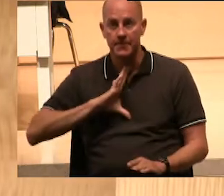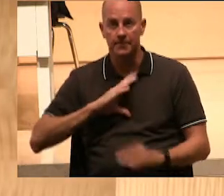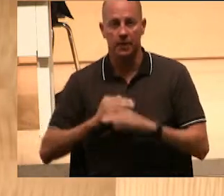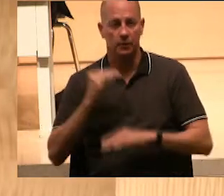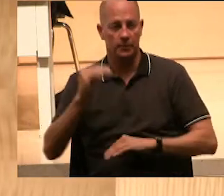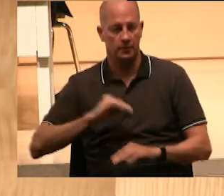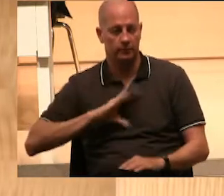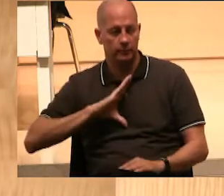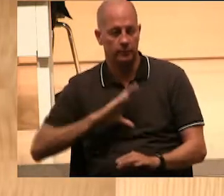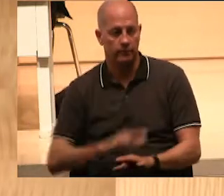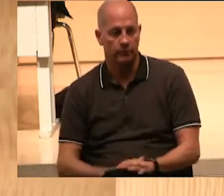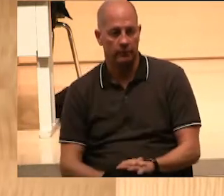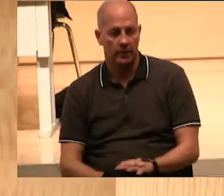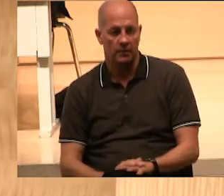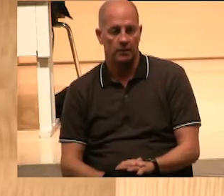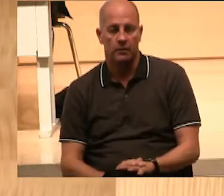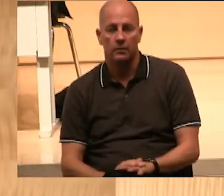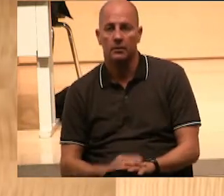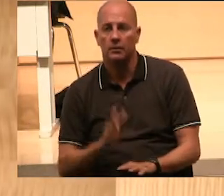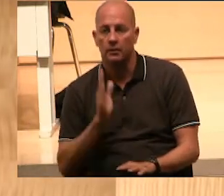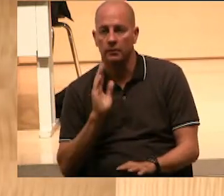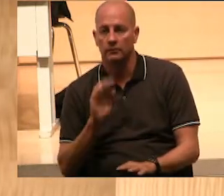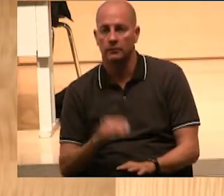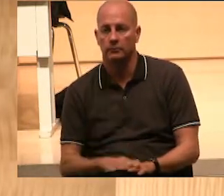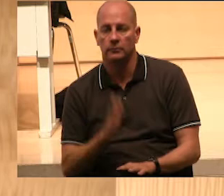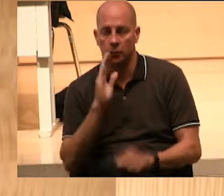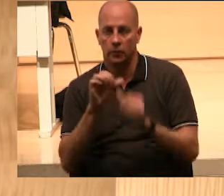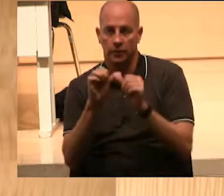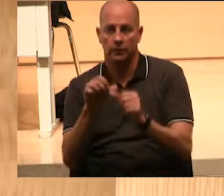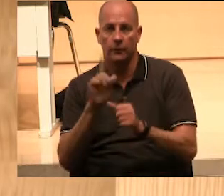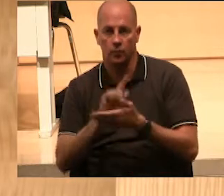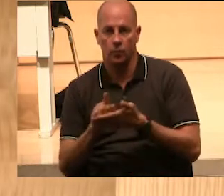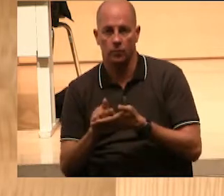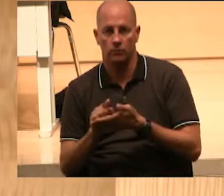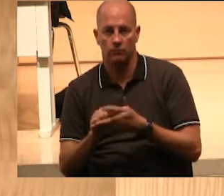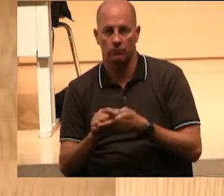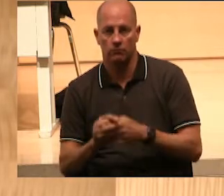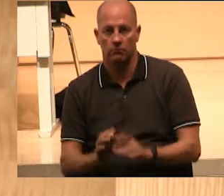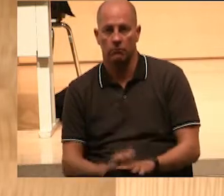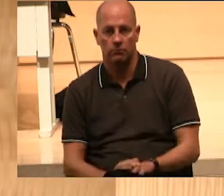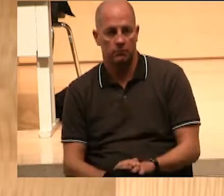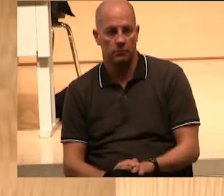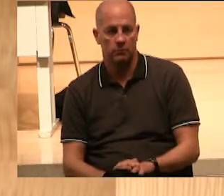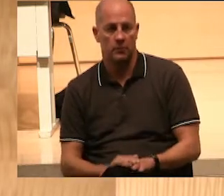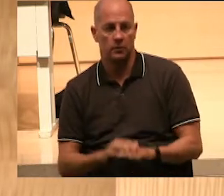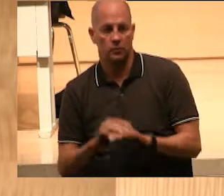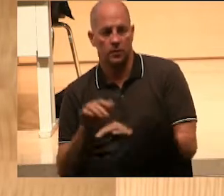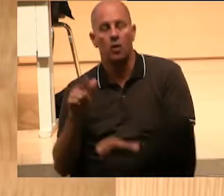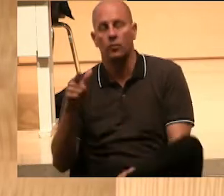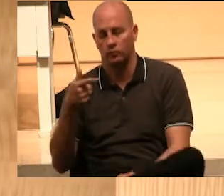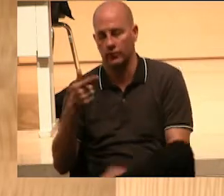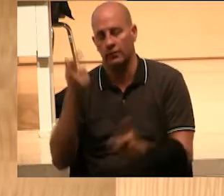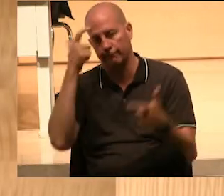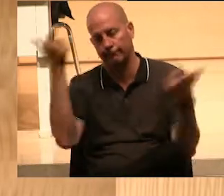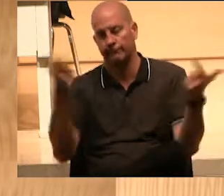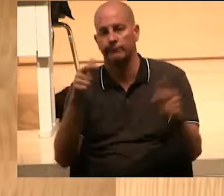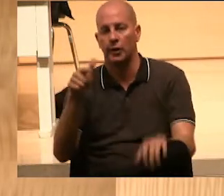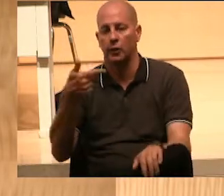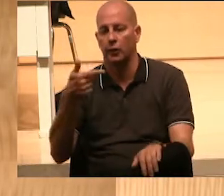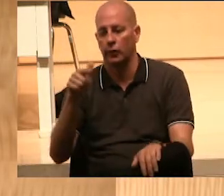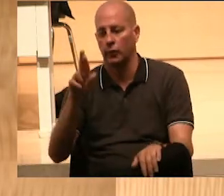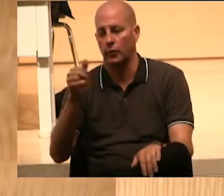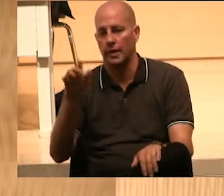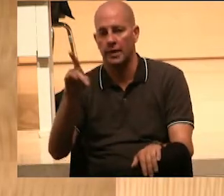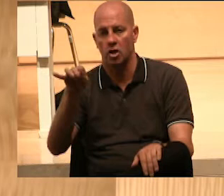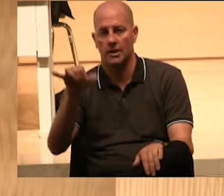call grandiosity, unrealistic belief in their abilities. So there's this sense of, I'm the smartest person in the world, or I'm